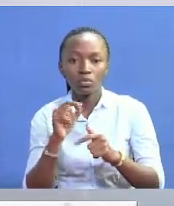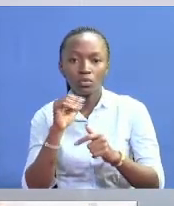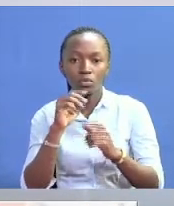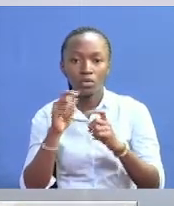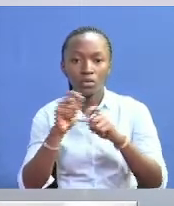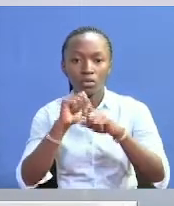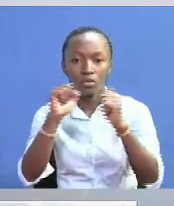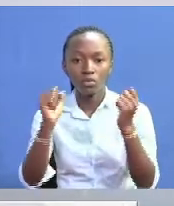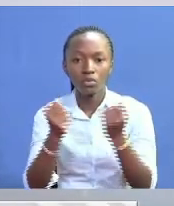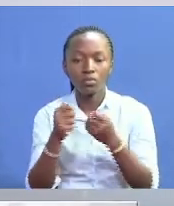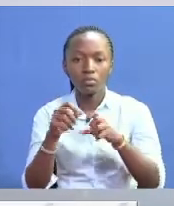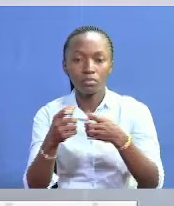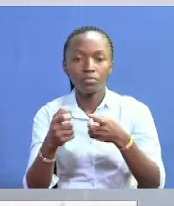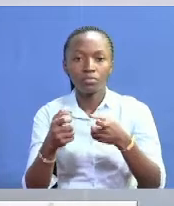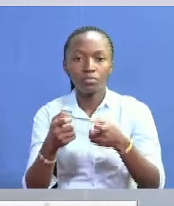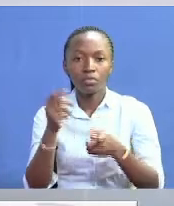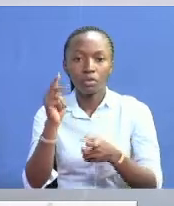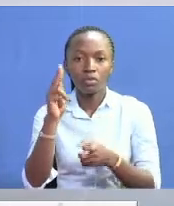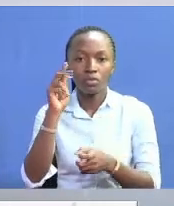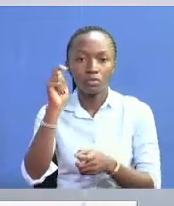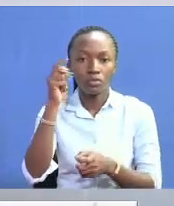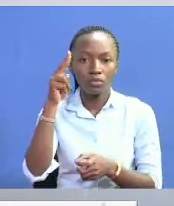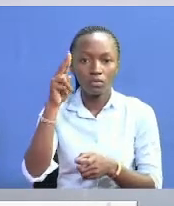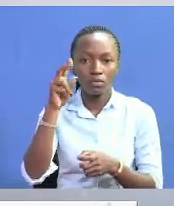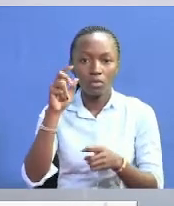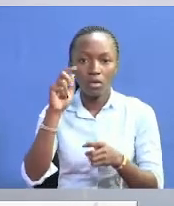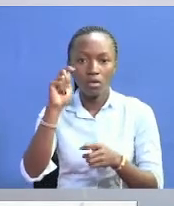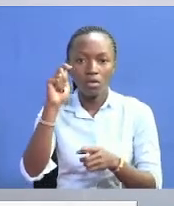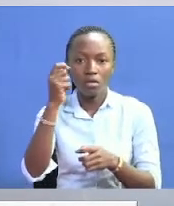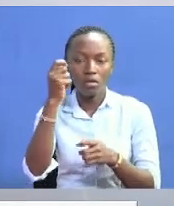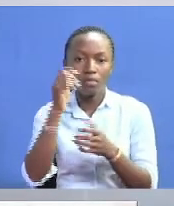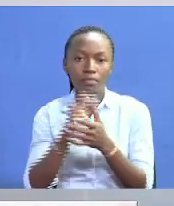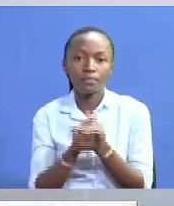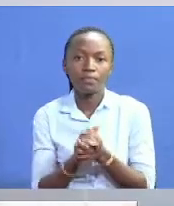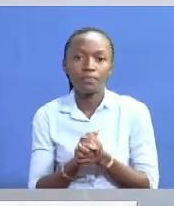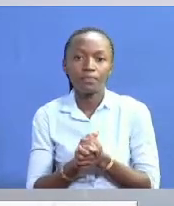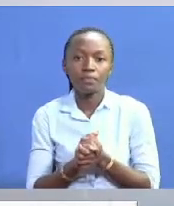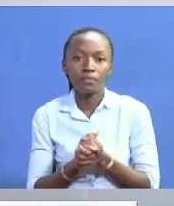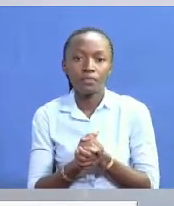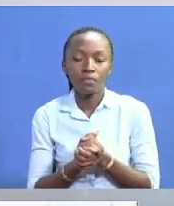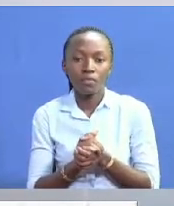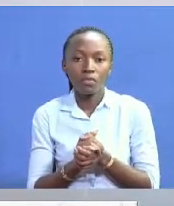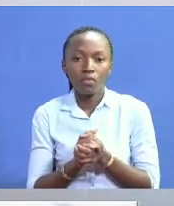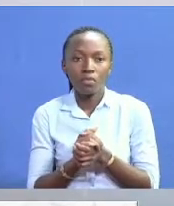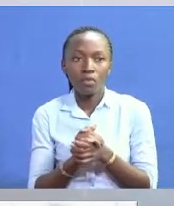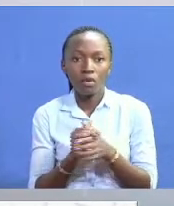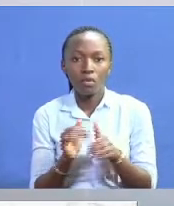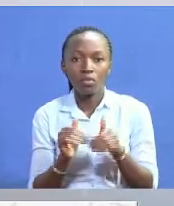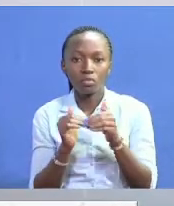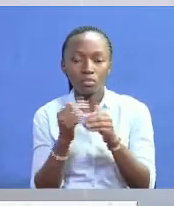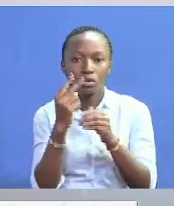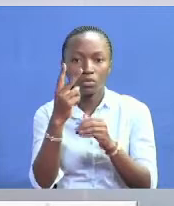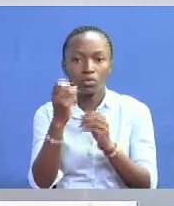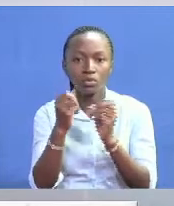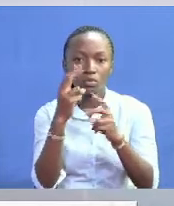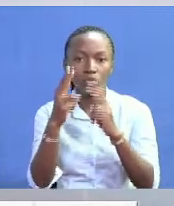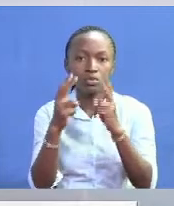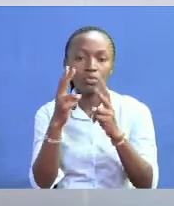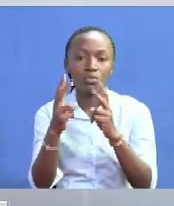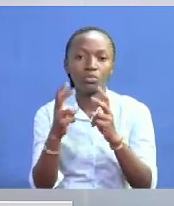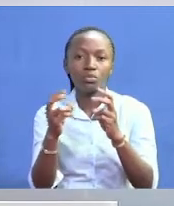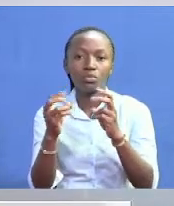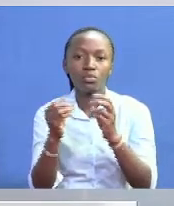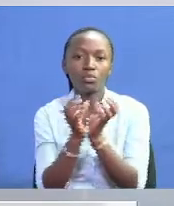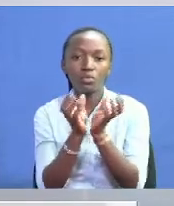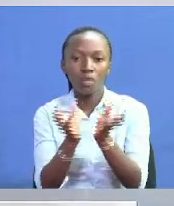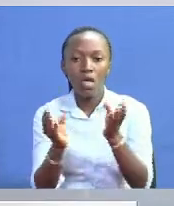Facebook, KTV Kenya, on Twitter, KTV_Kenya. It's also live on YouTube at KTV Kenya Live. Now, following the 2023 general elections, which saw